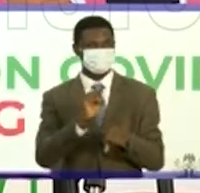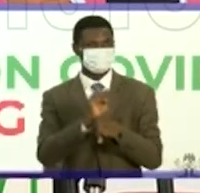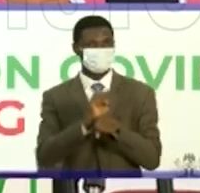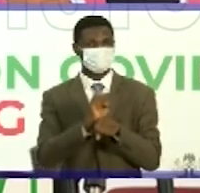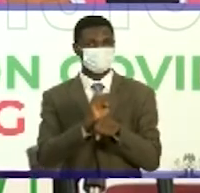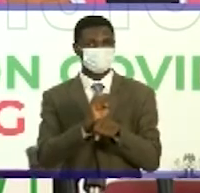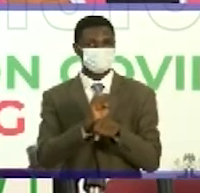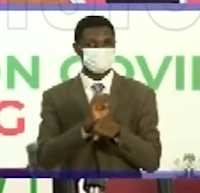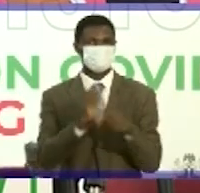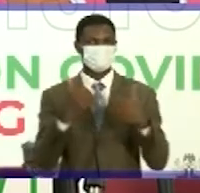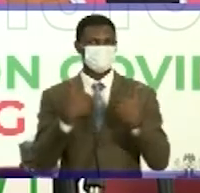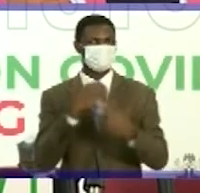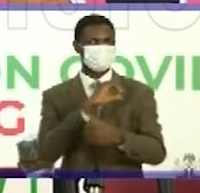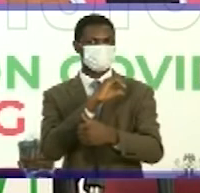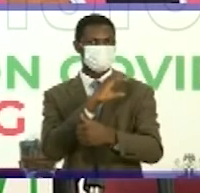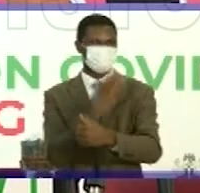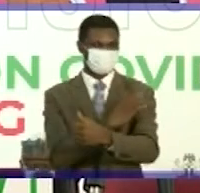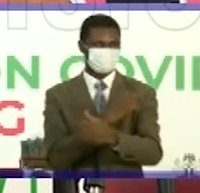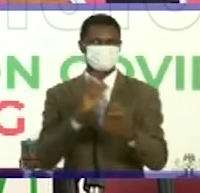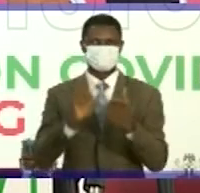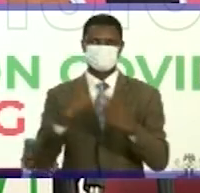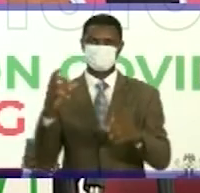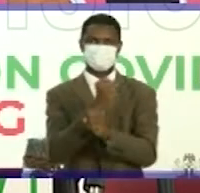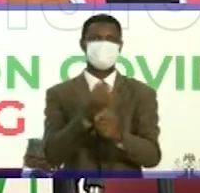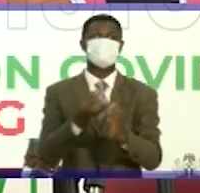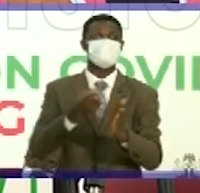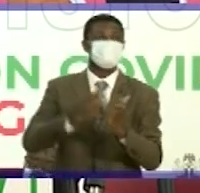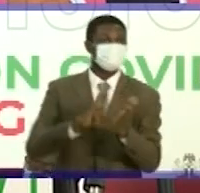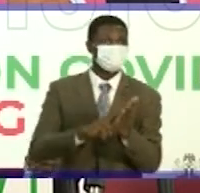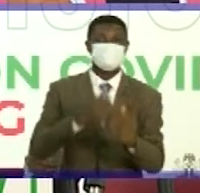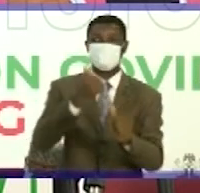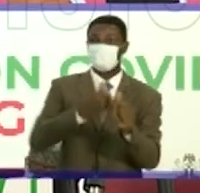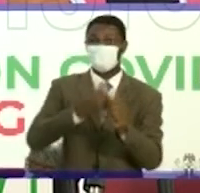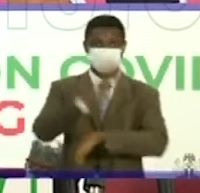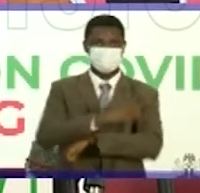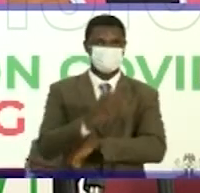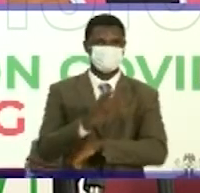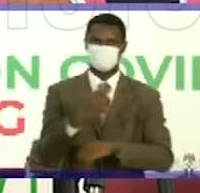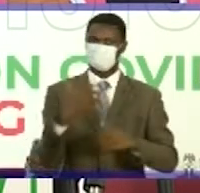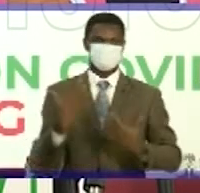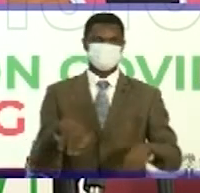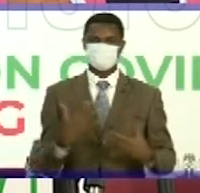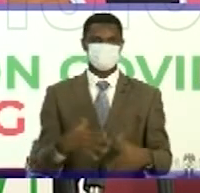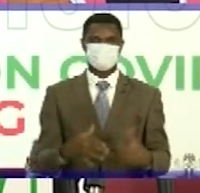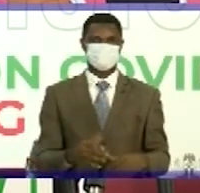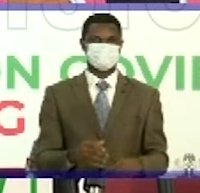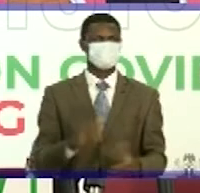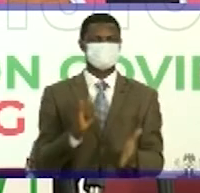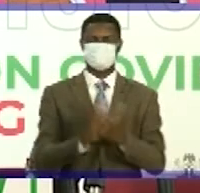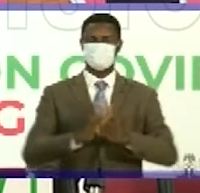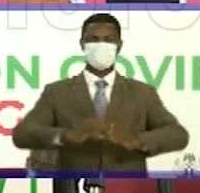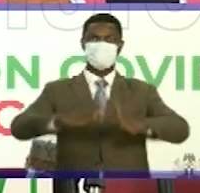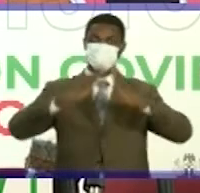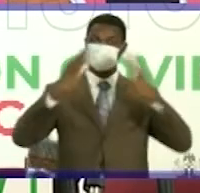to generate results daily, every day, is no mean feat, and it's linked